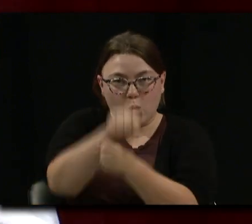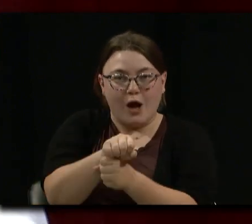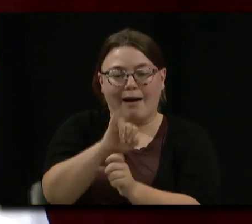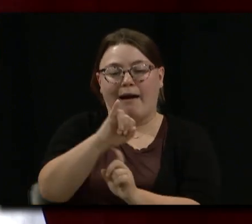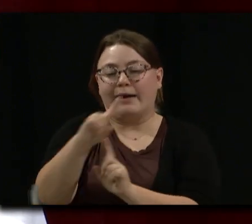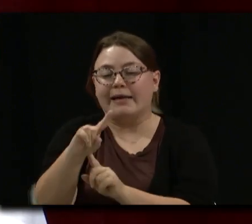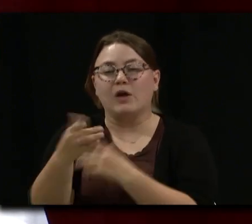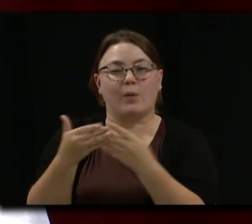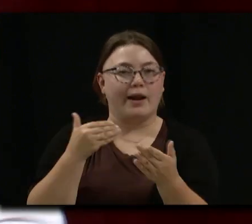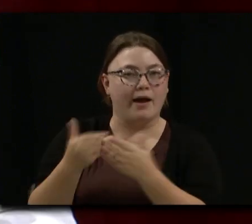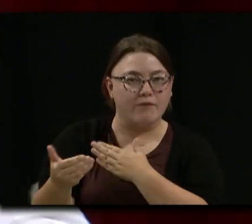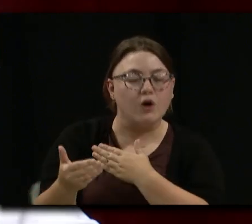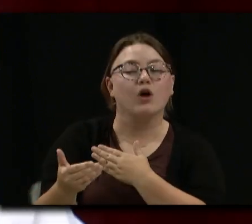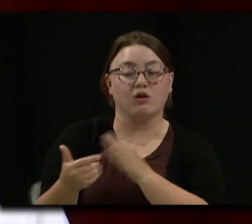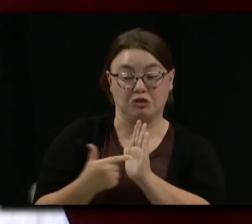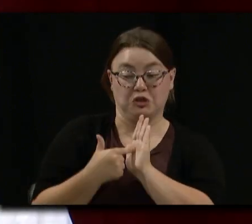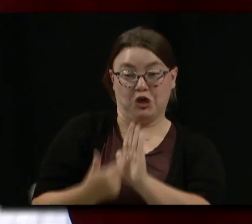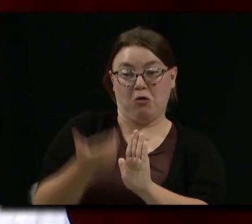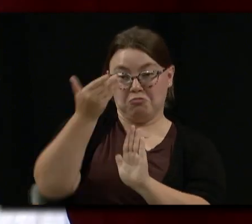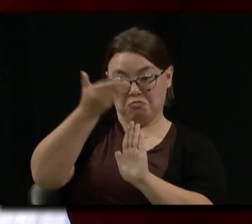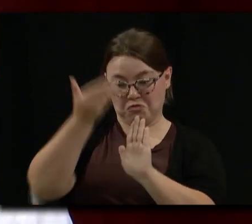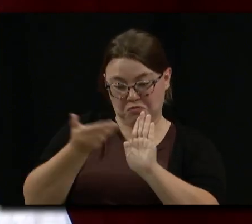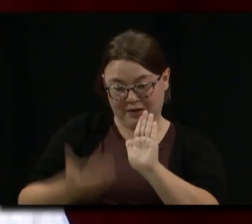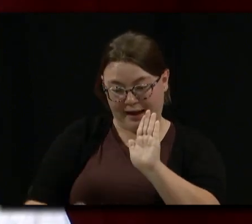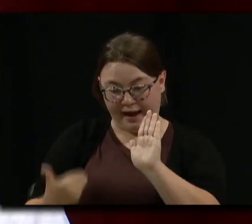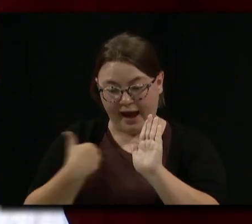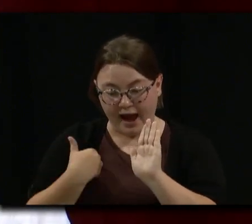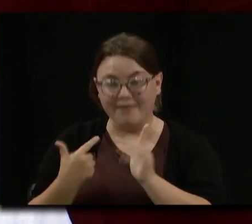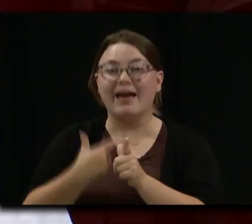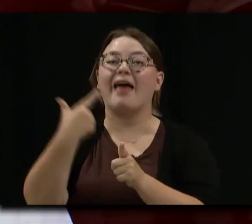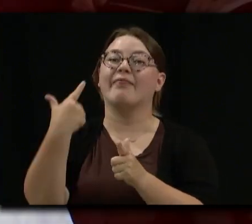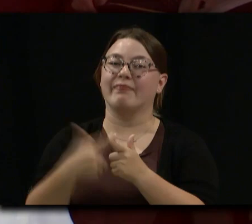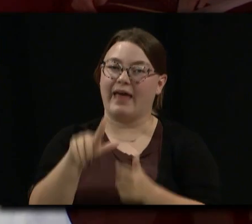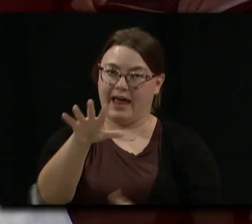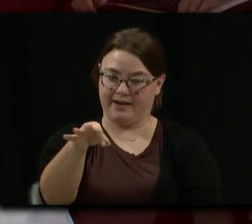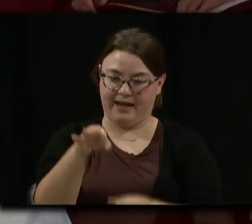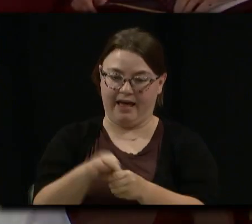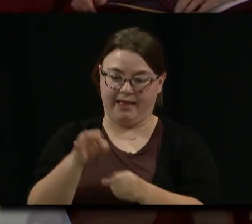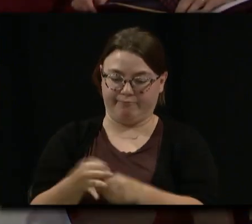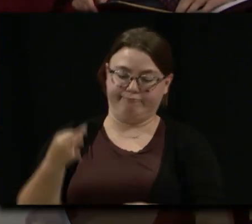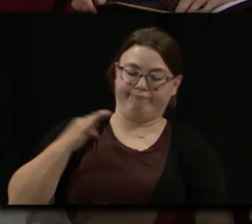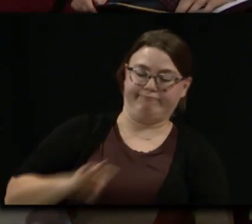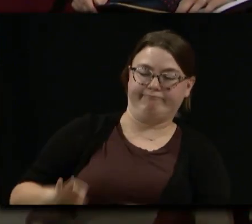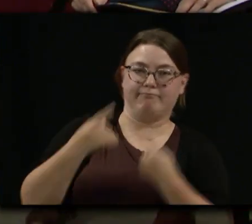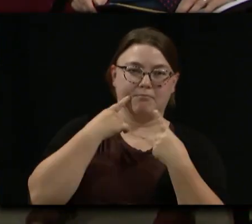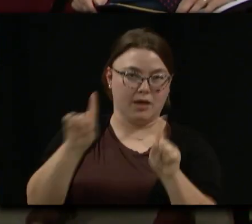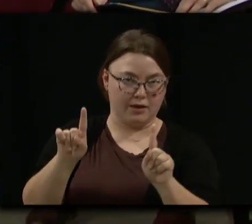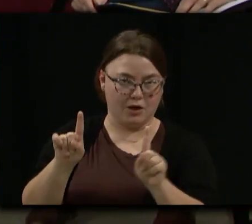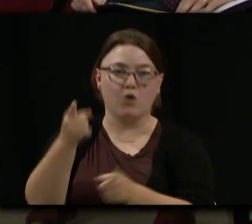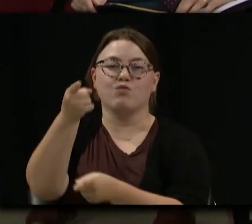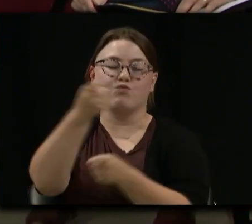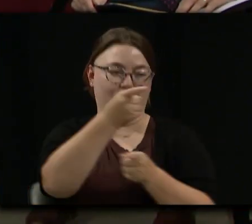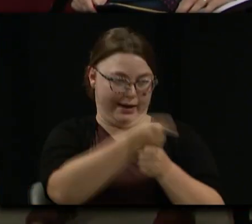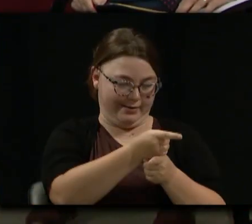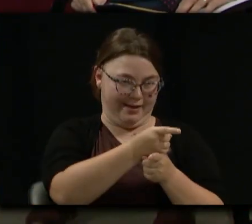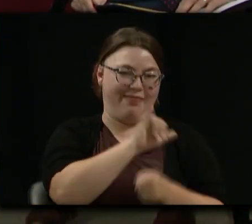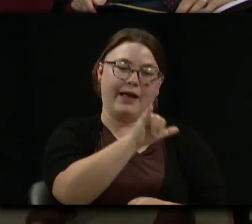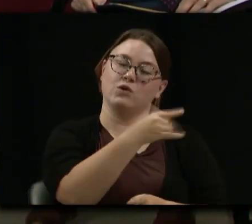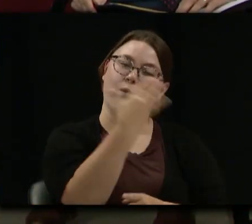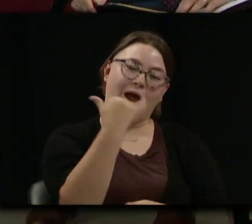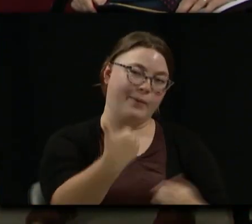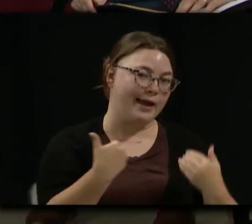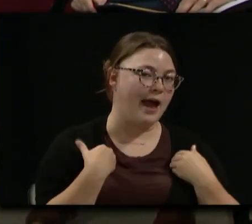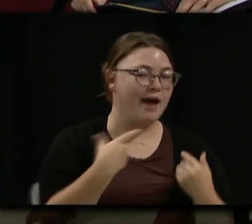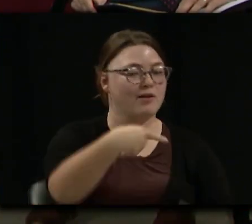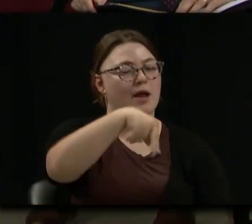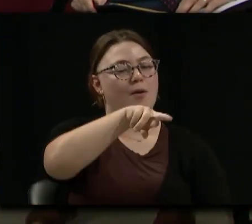provide on Election Day or previously. Absolutely, that is one of the reasons for the provisional ballot, that if you have